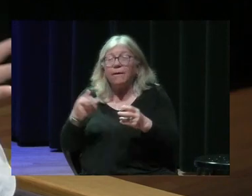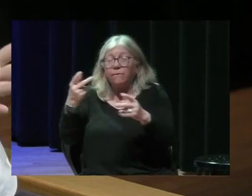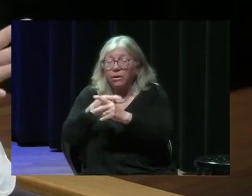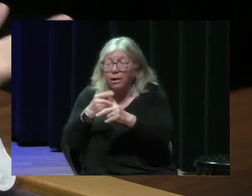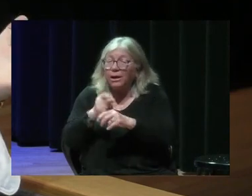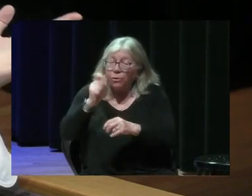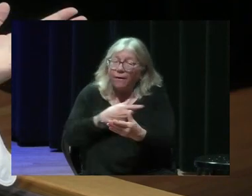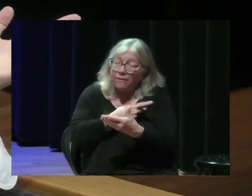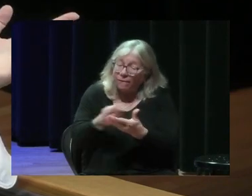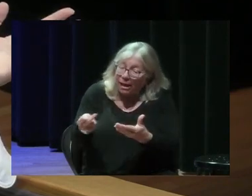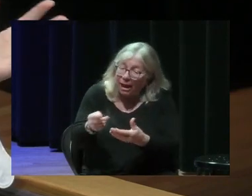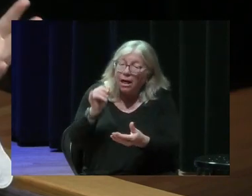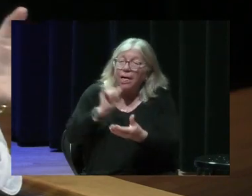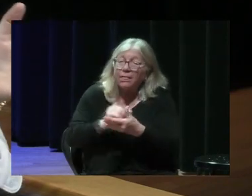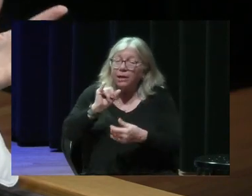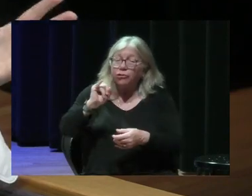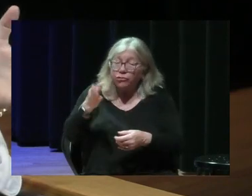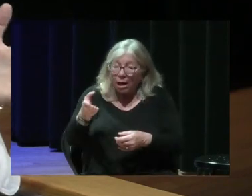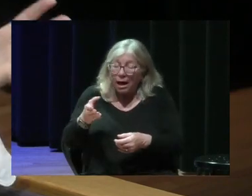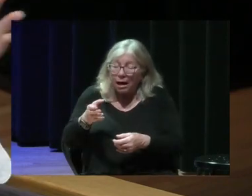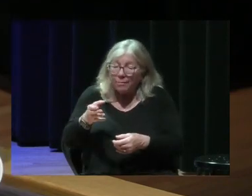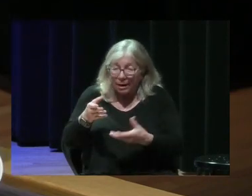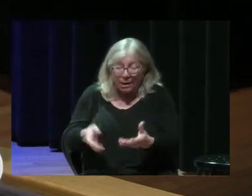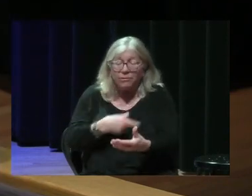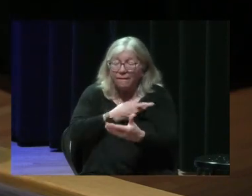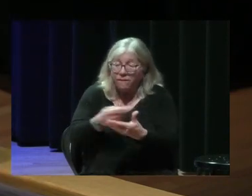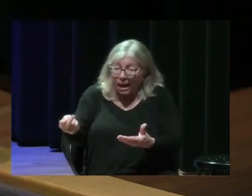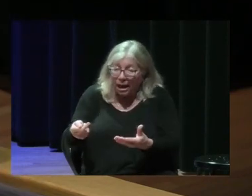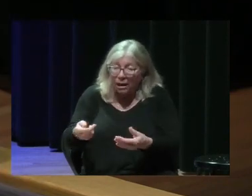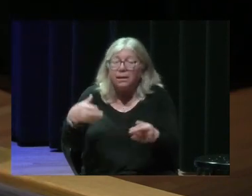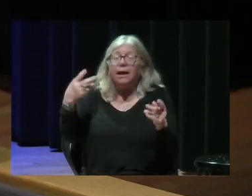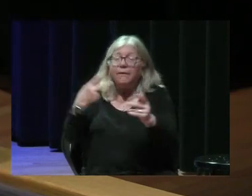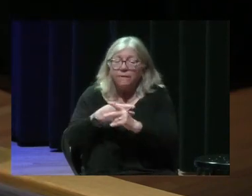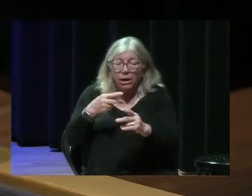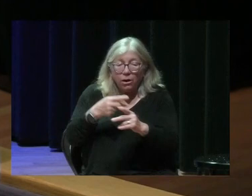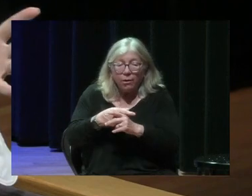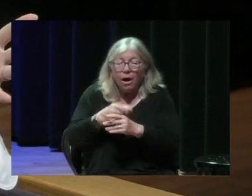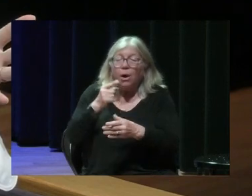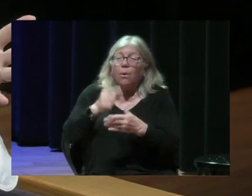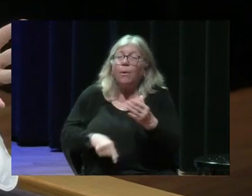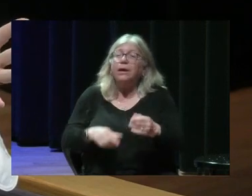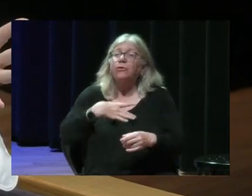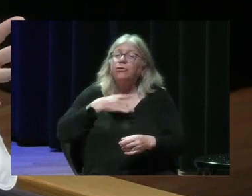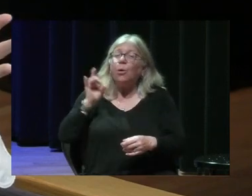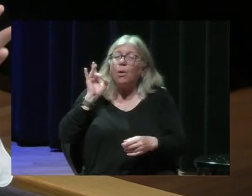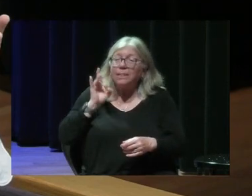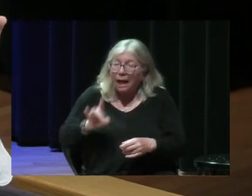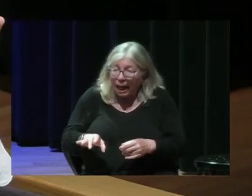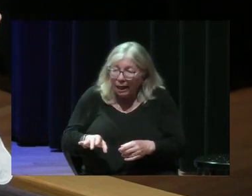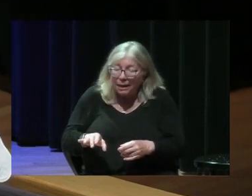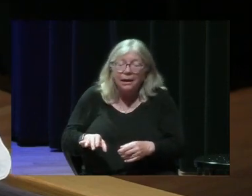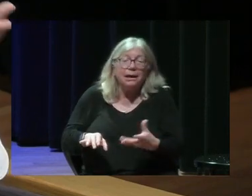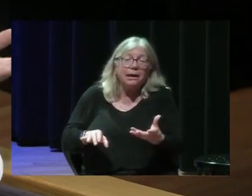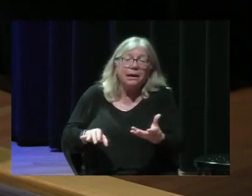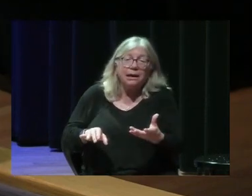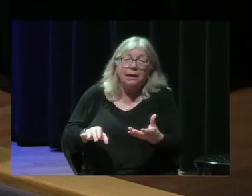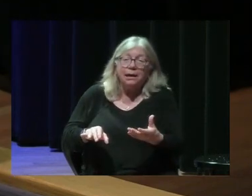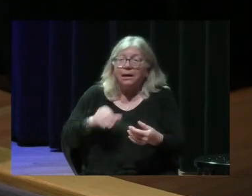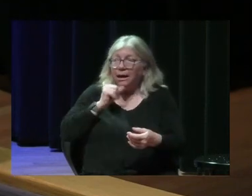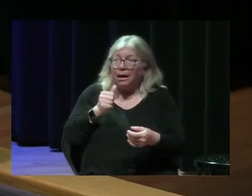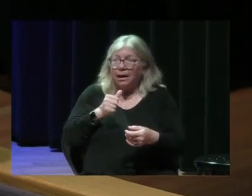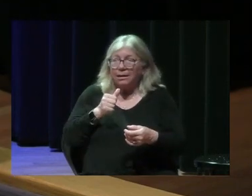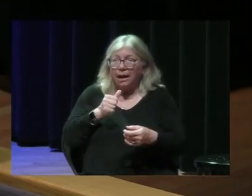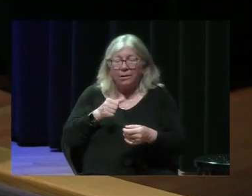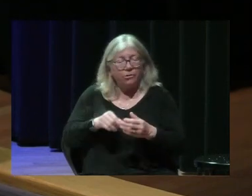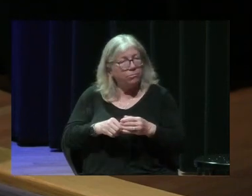to fail. That's your job. Like, the job is to fail. The job is to figure out what you don't like, not go right